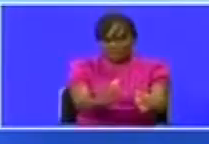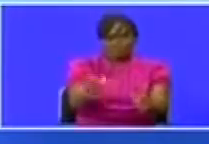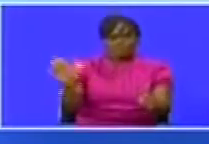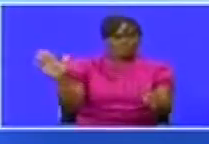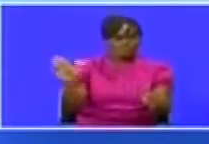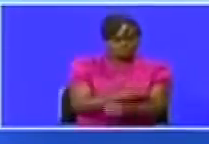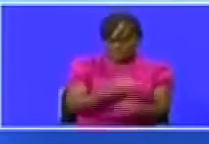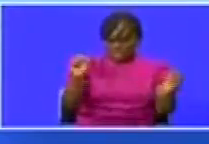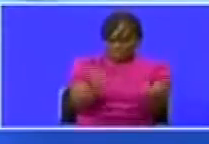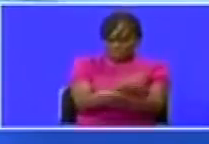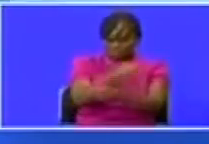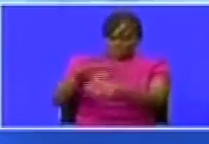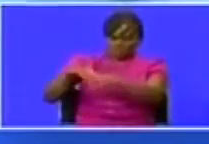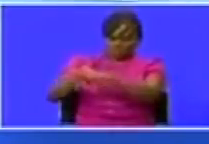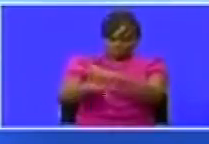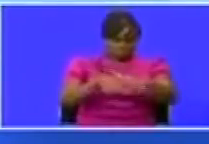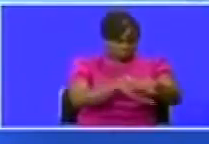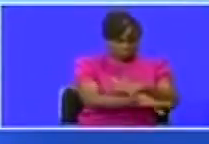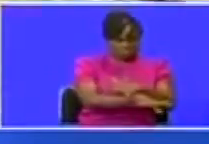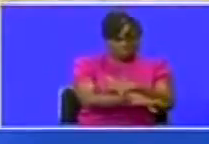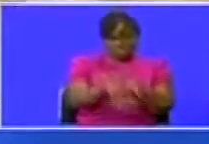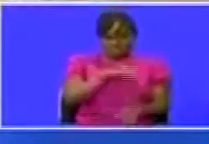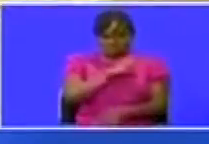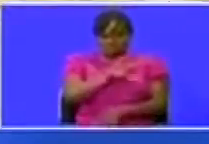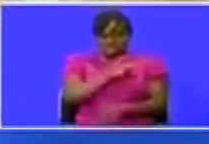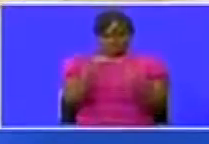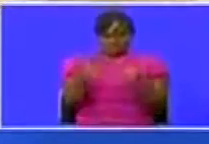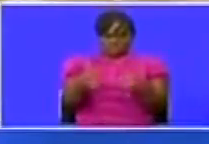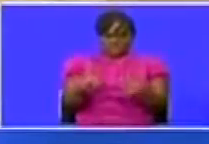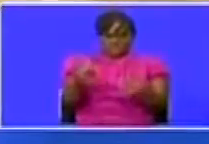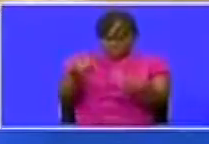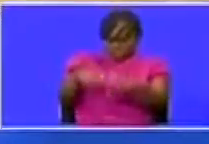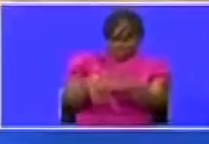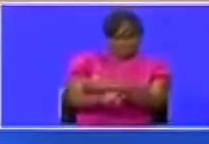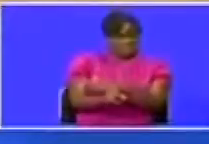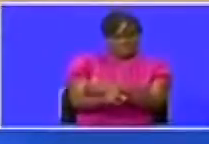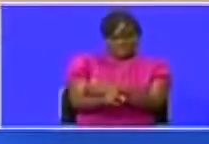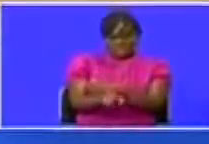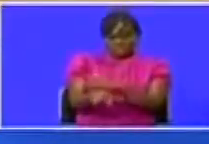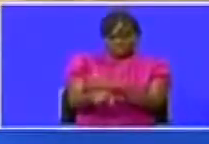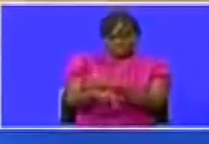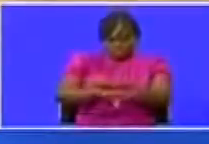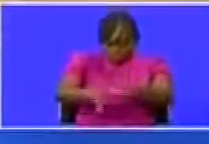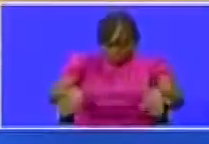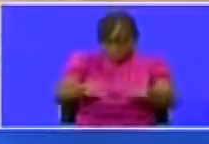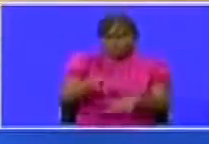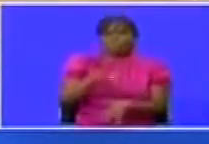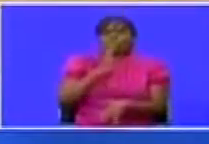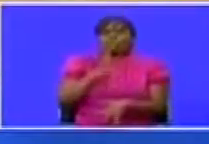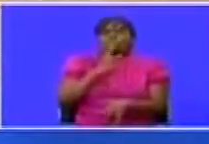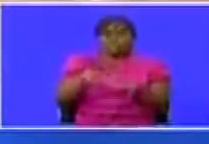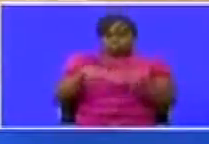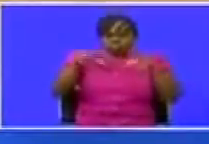totally inaccessible. The few volunteers that attempt to make their way here have to brave the currents of the flooded